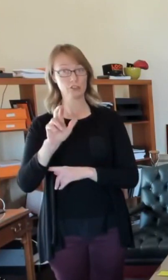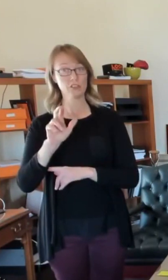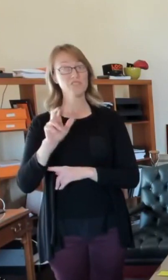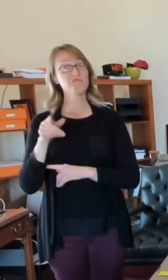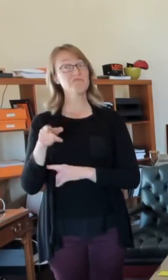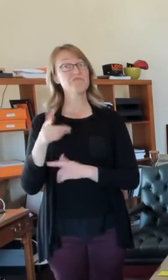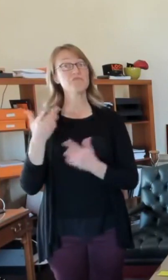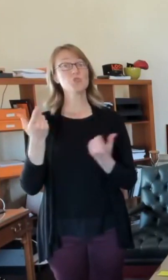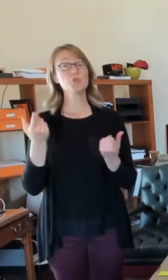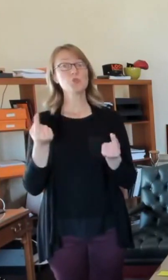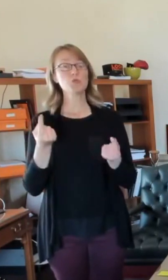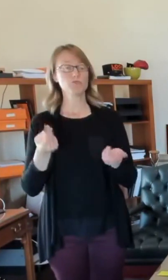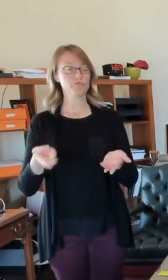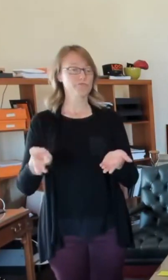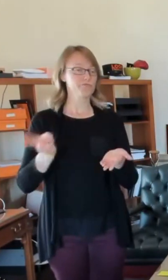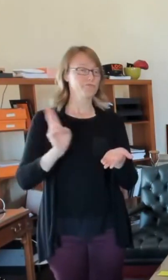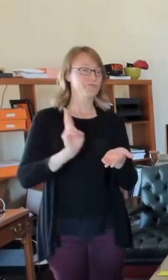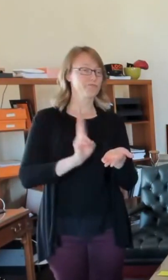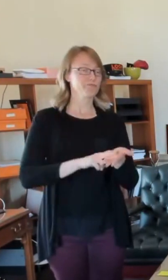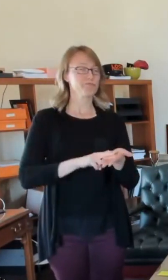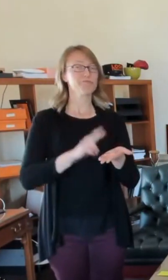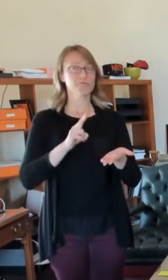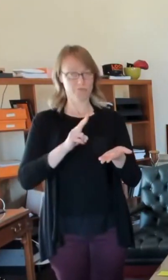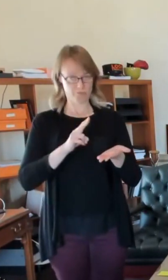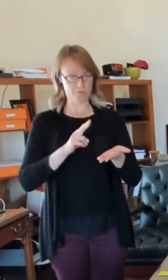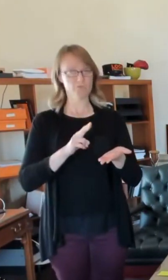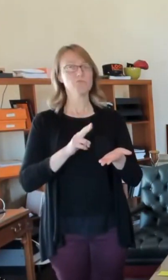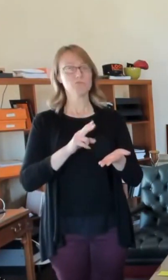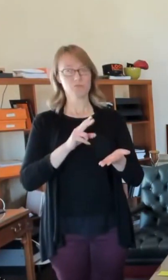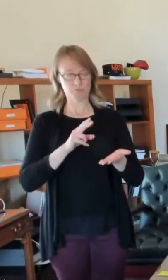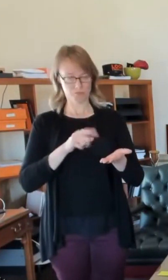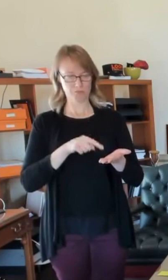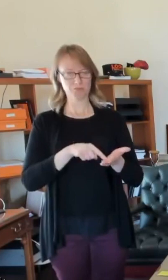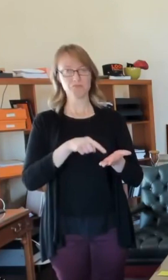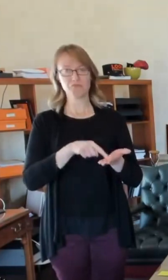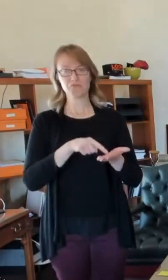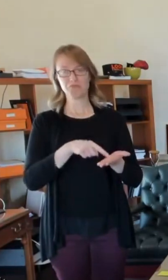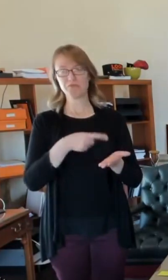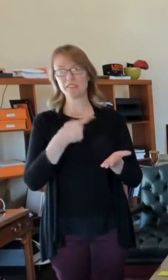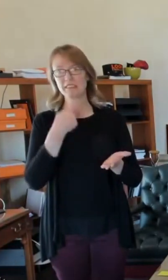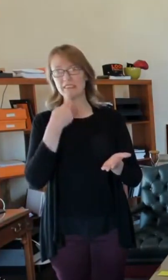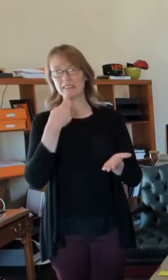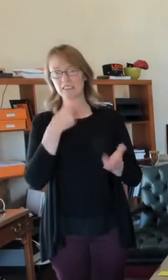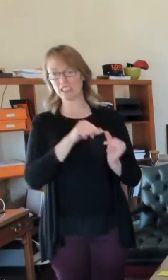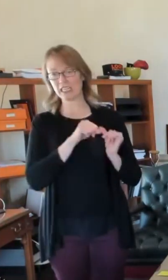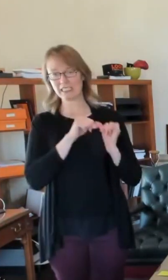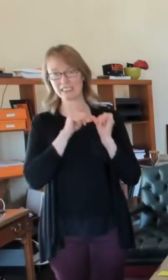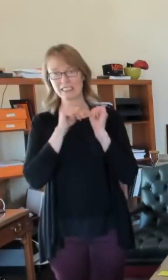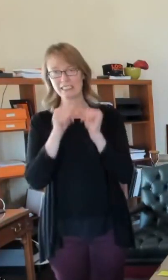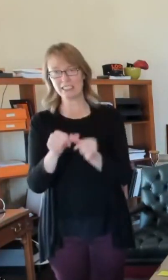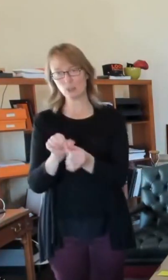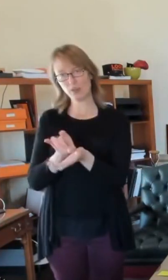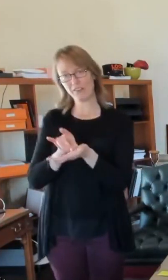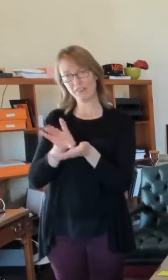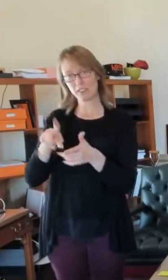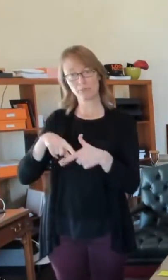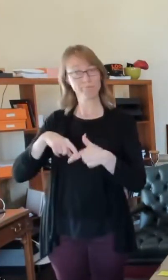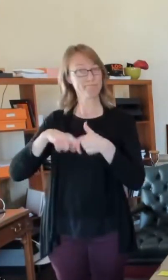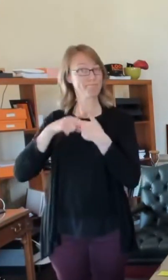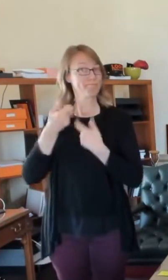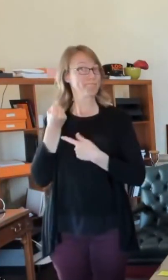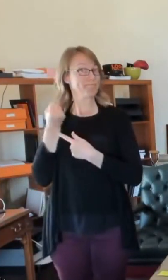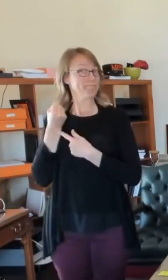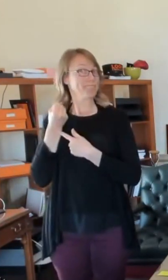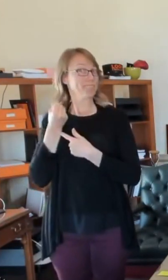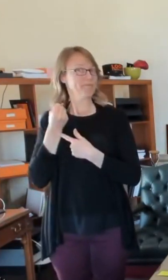order continuing the eviction moratorium until April the 5th. It had expired today. This is